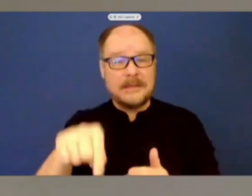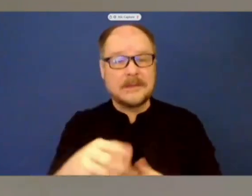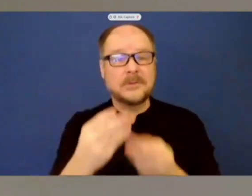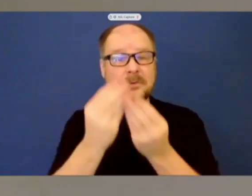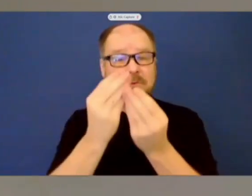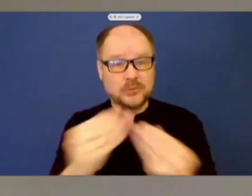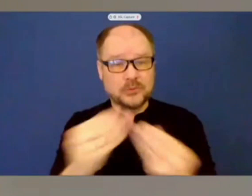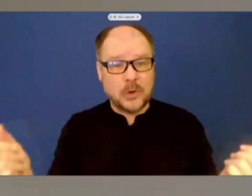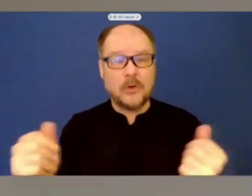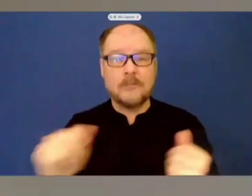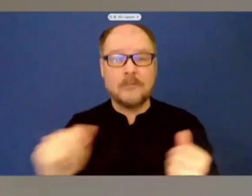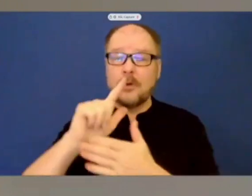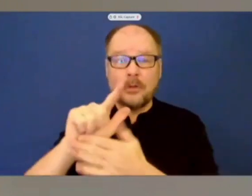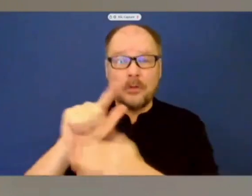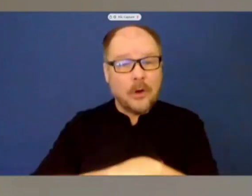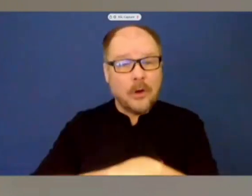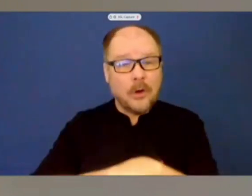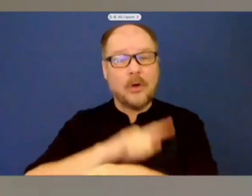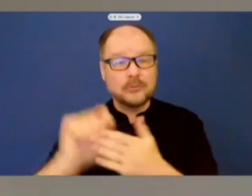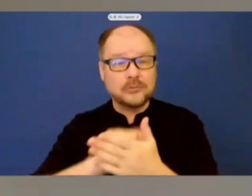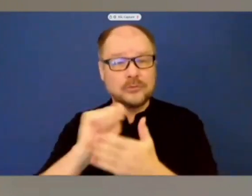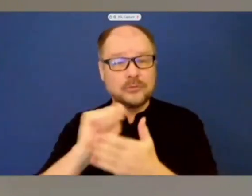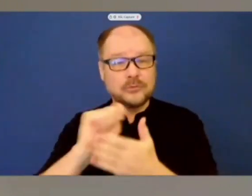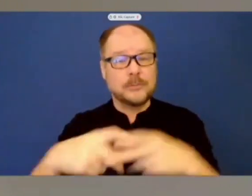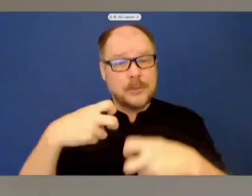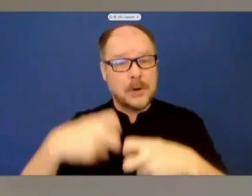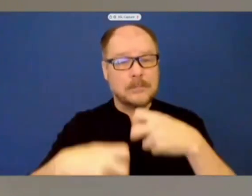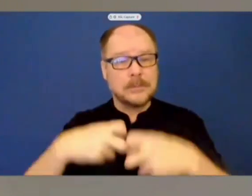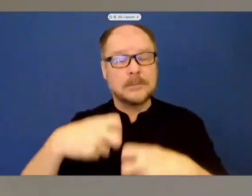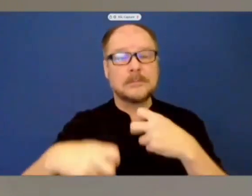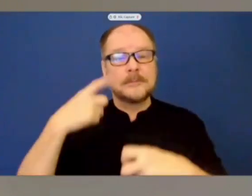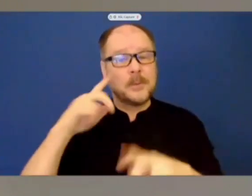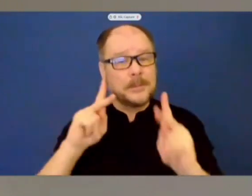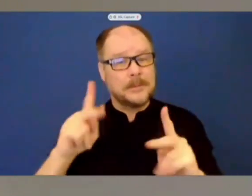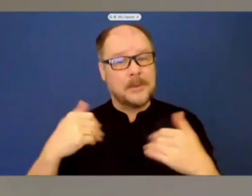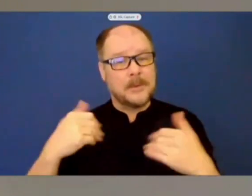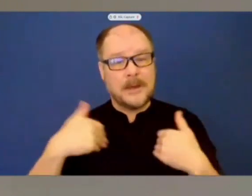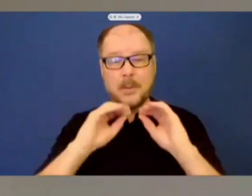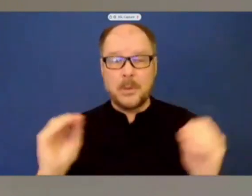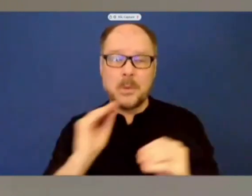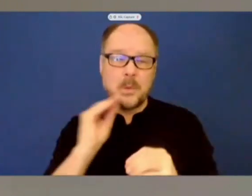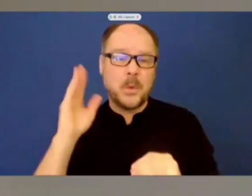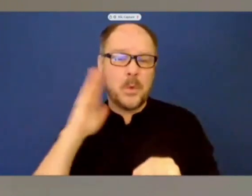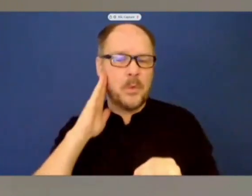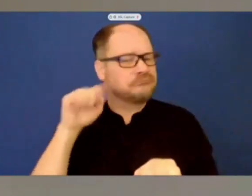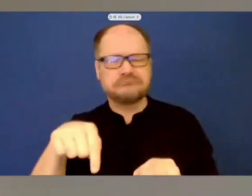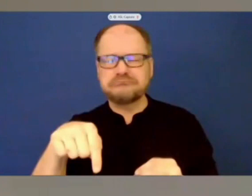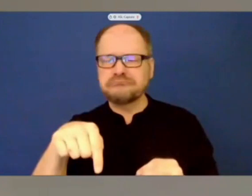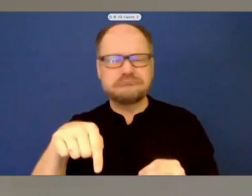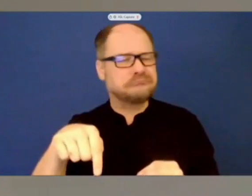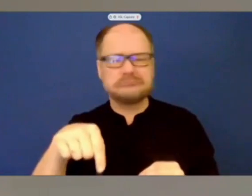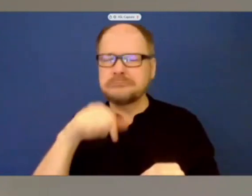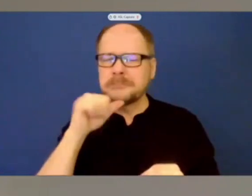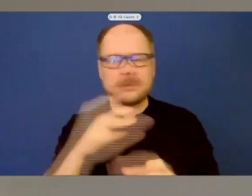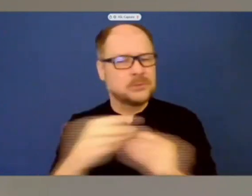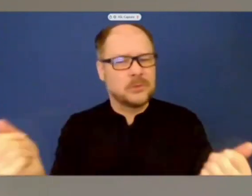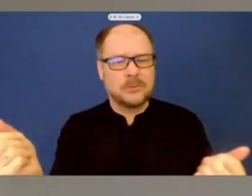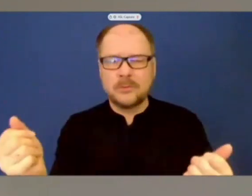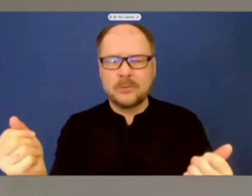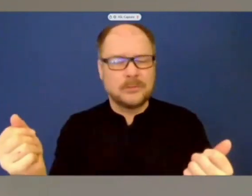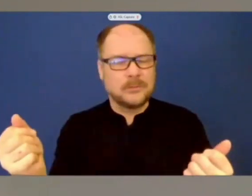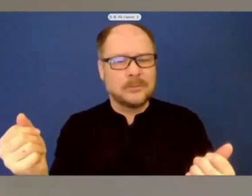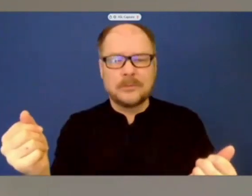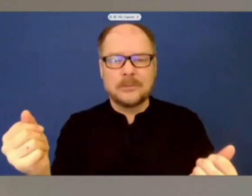long-term issue of encampments and homeless in our community. That's something that has to be addressed on a much broader